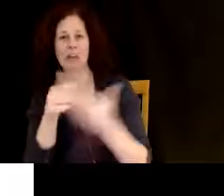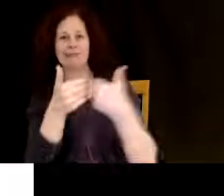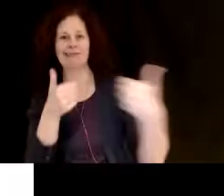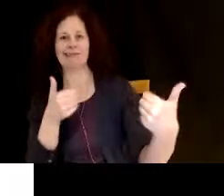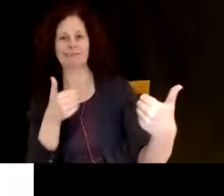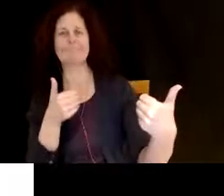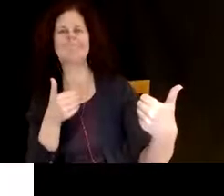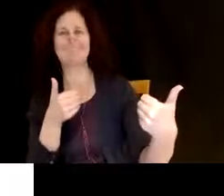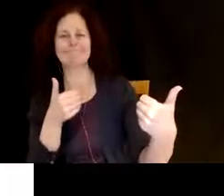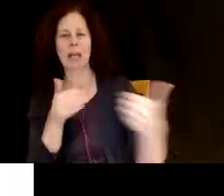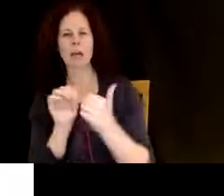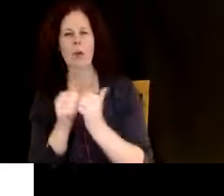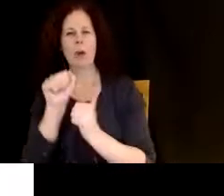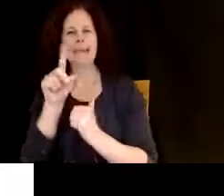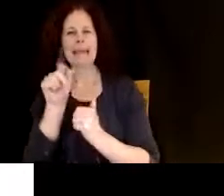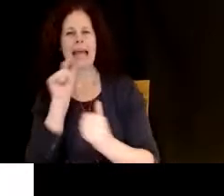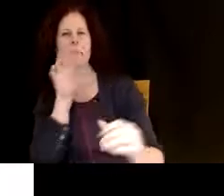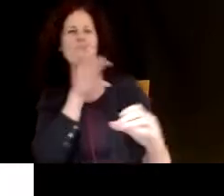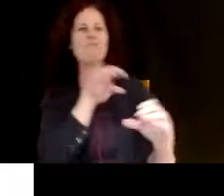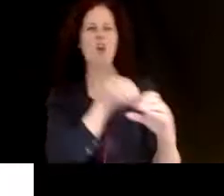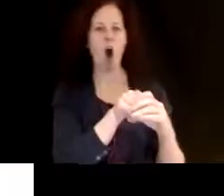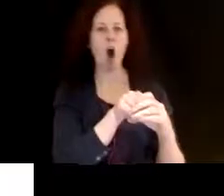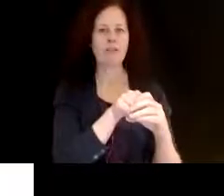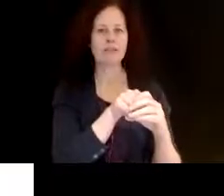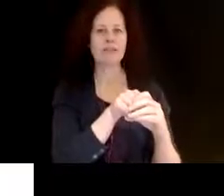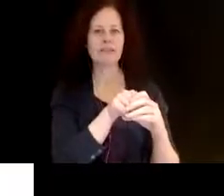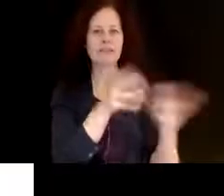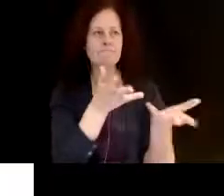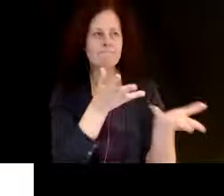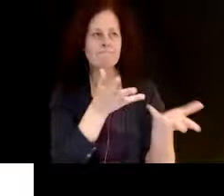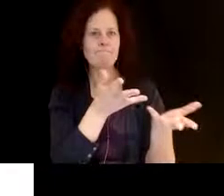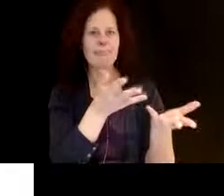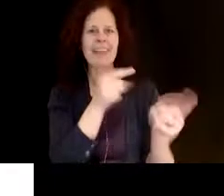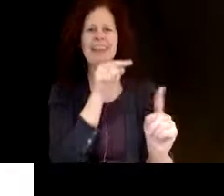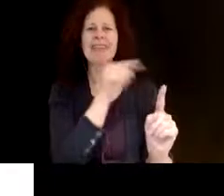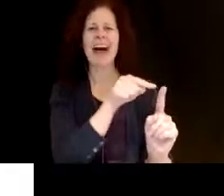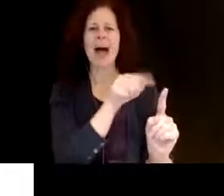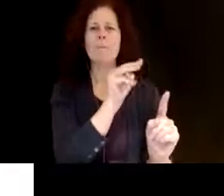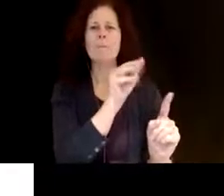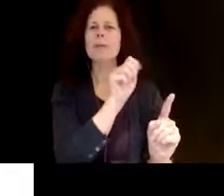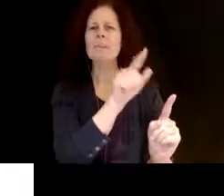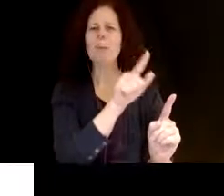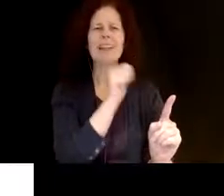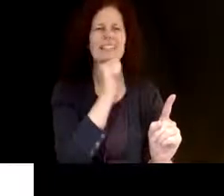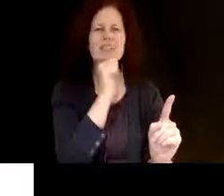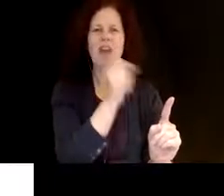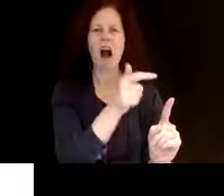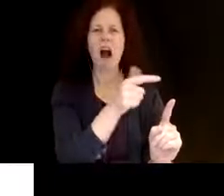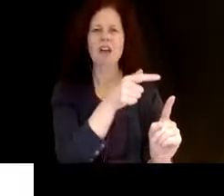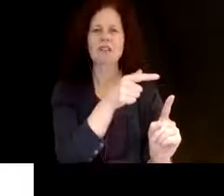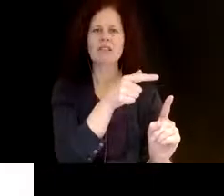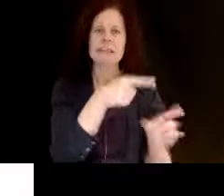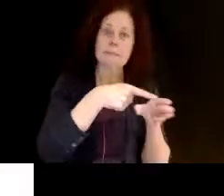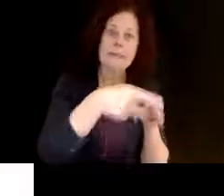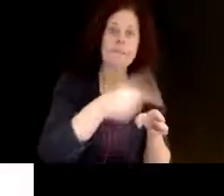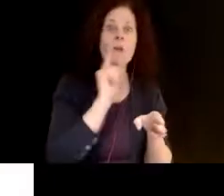these other organizations that may not be disability specific or disability targeting, they are